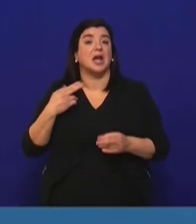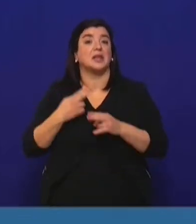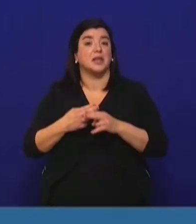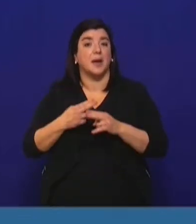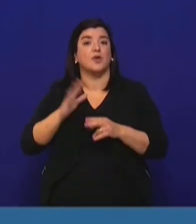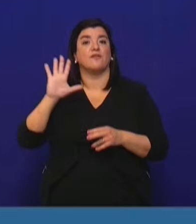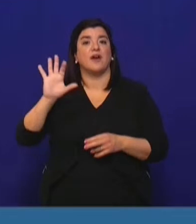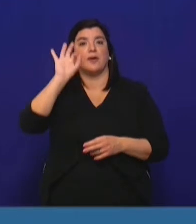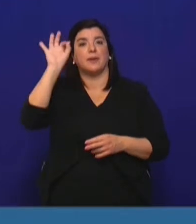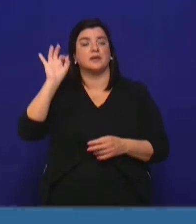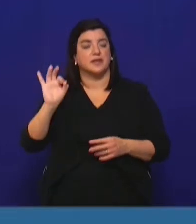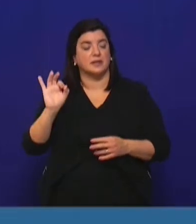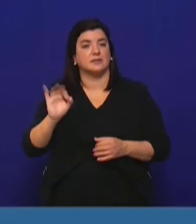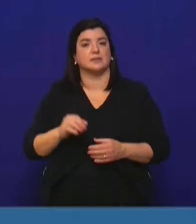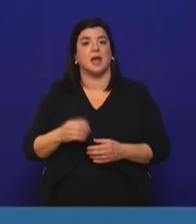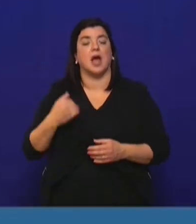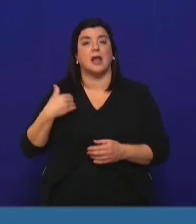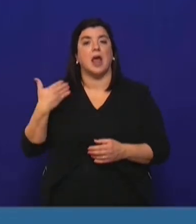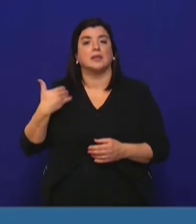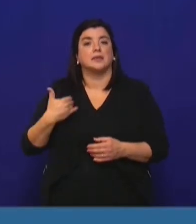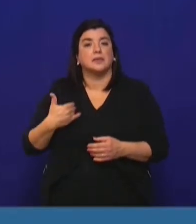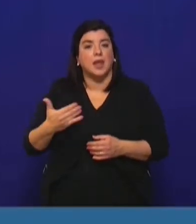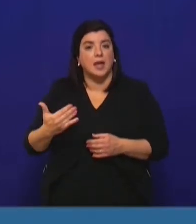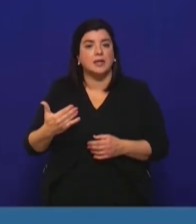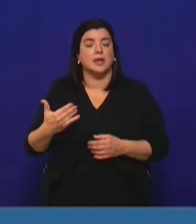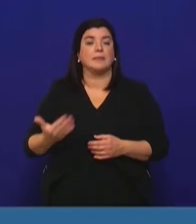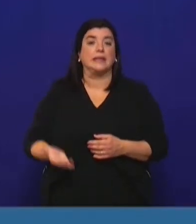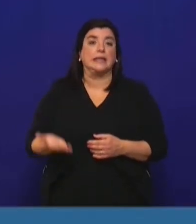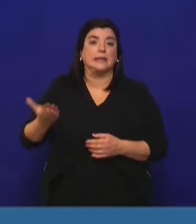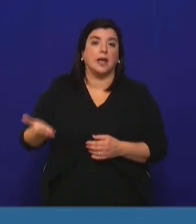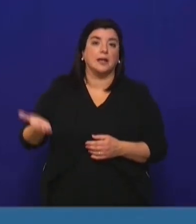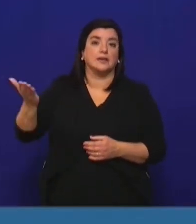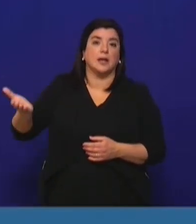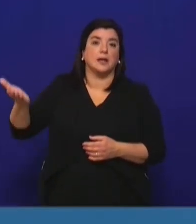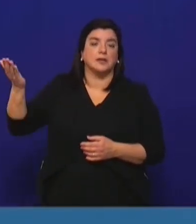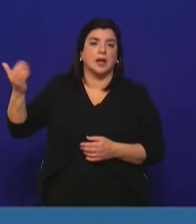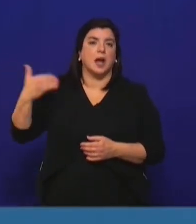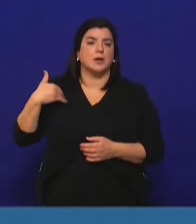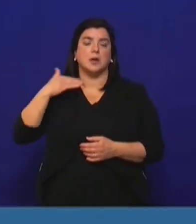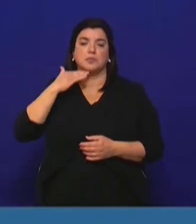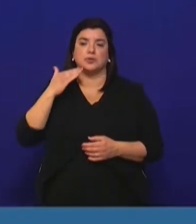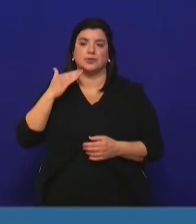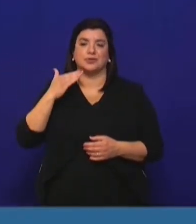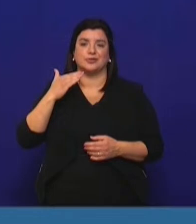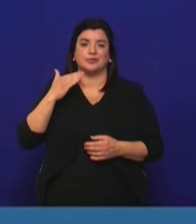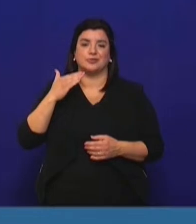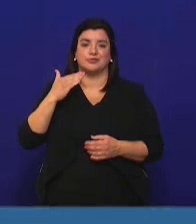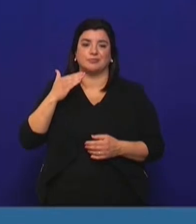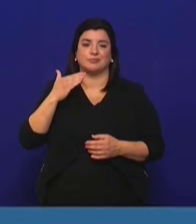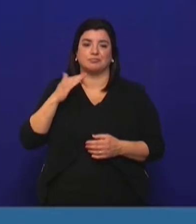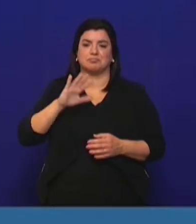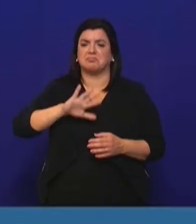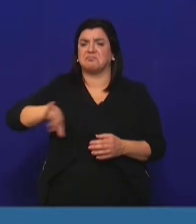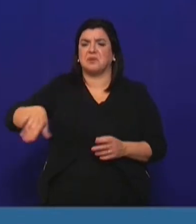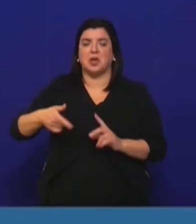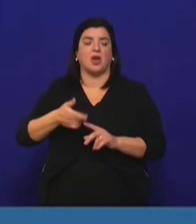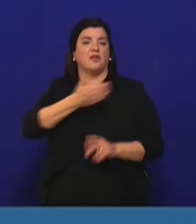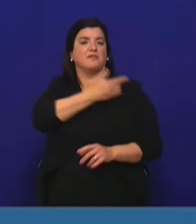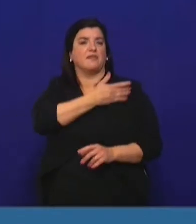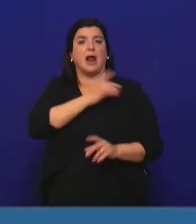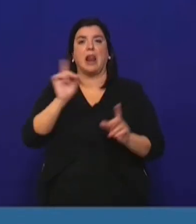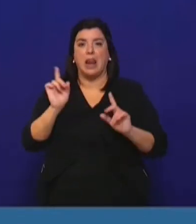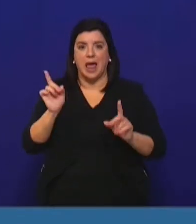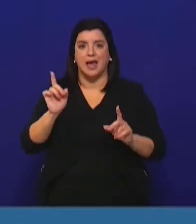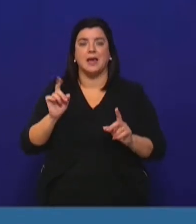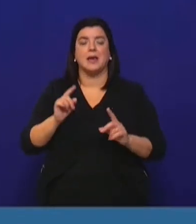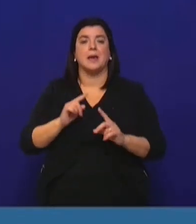l-ammont. Aħna dejjem nibqgħu nżidu, ma niskludu xejn li inti jekk ikollna bżonn inżidu nfittxu iktar risorsi, però